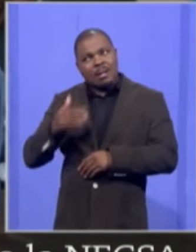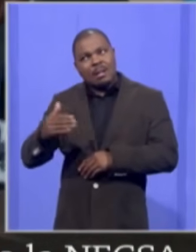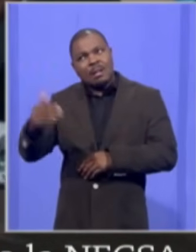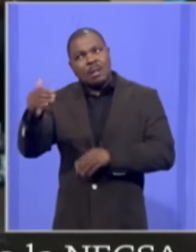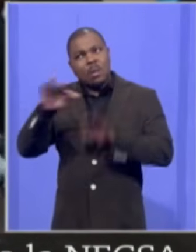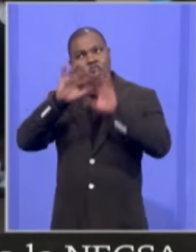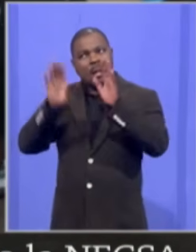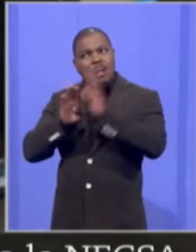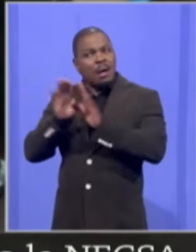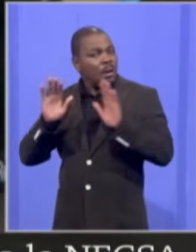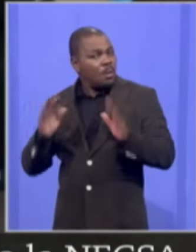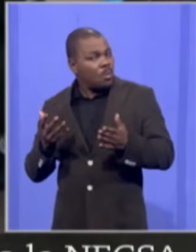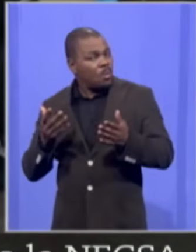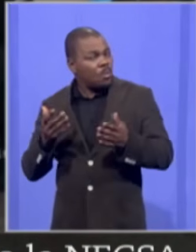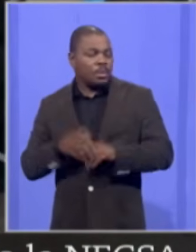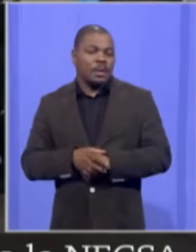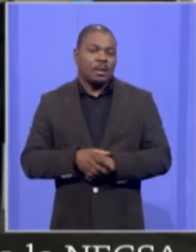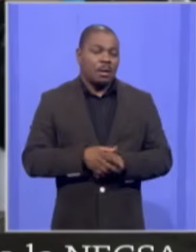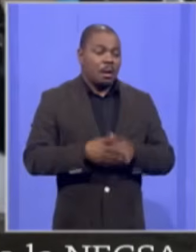that will be